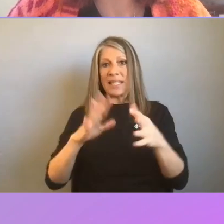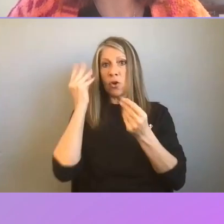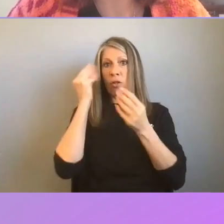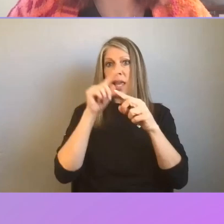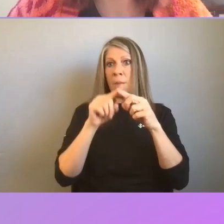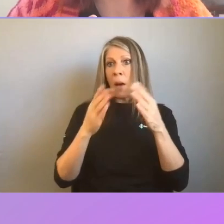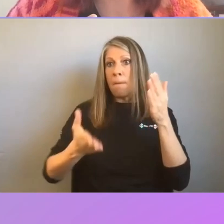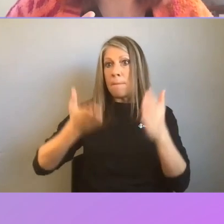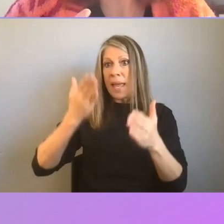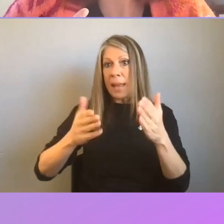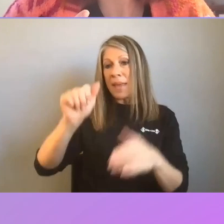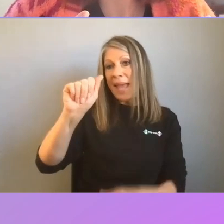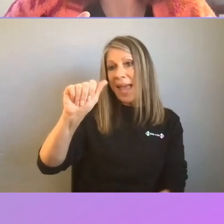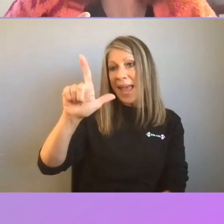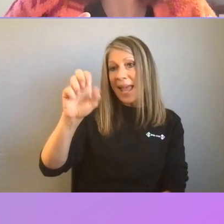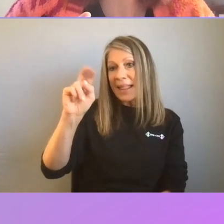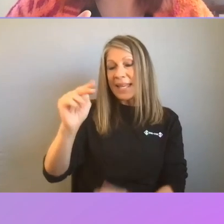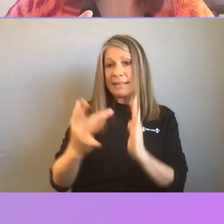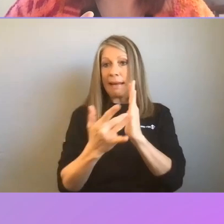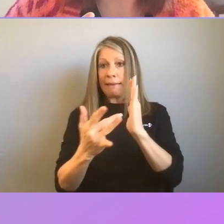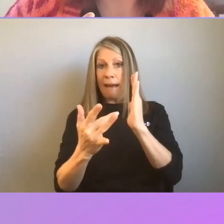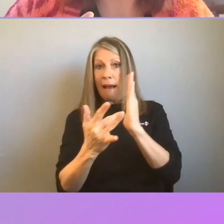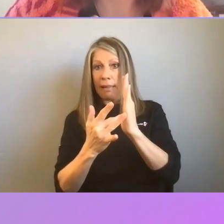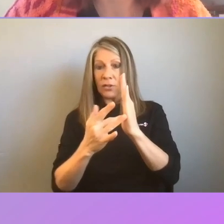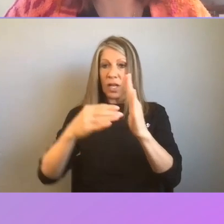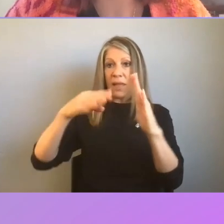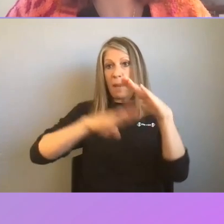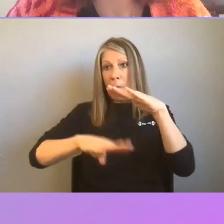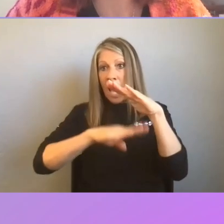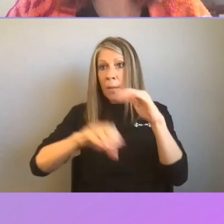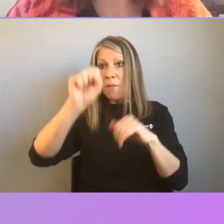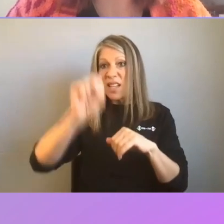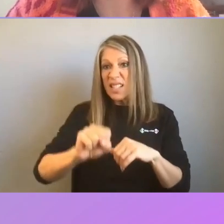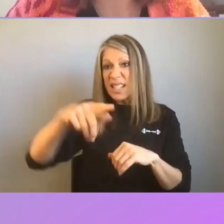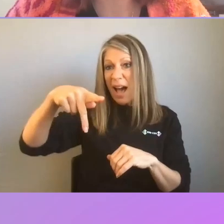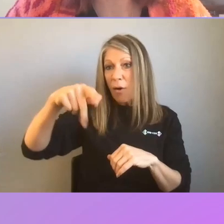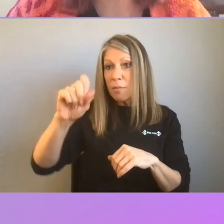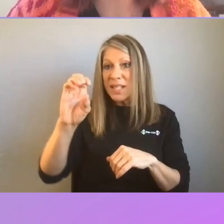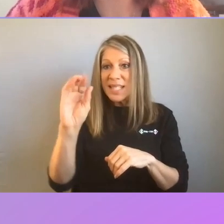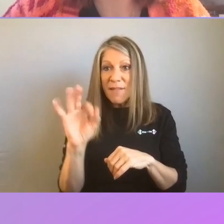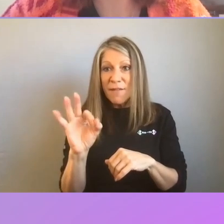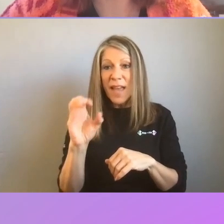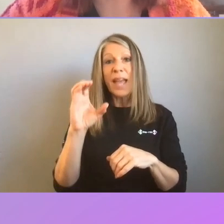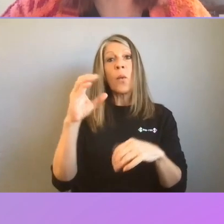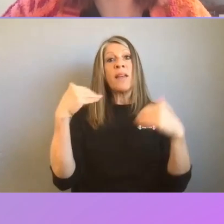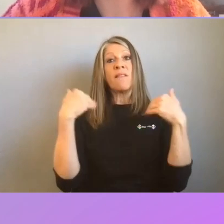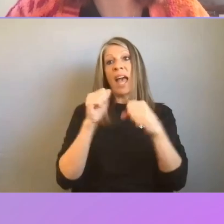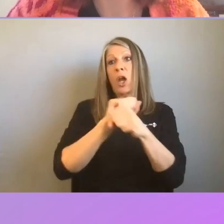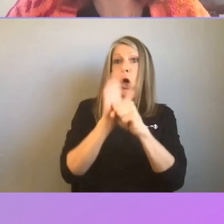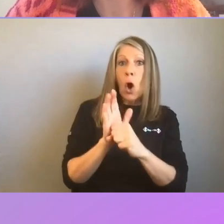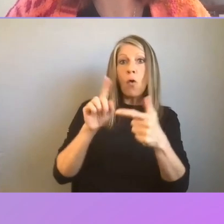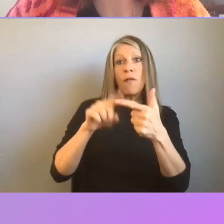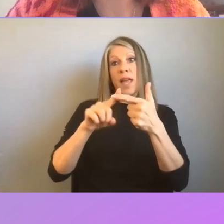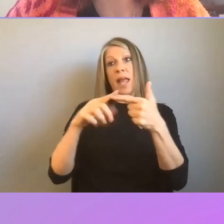that there might be alien technology at the bottom of the South Pacific. We have had COVID, monkeypox, bird